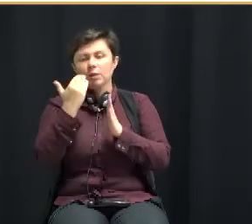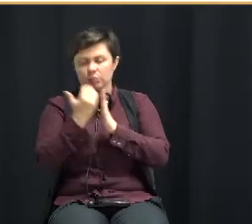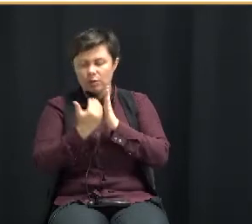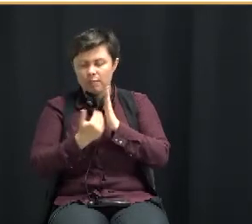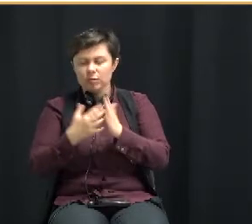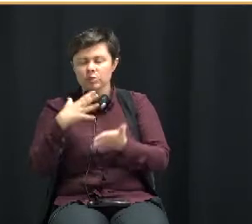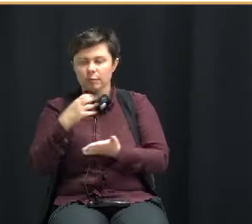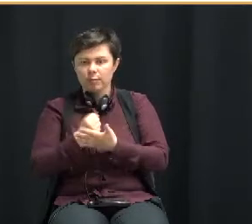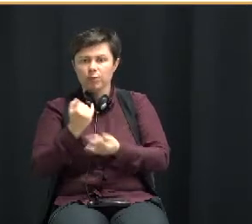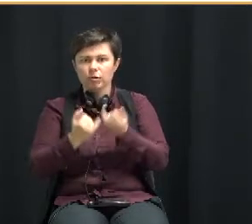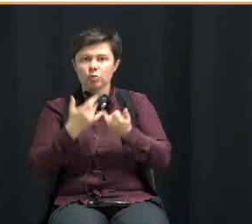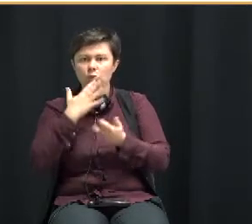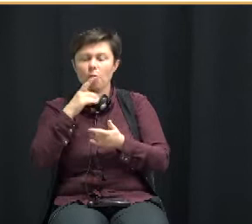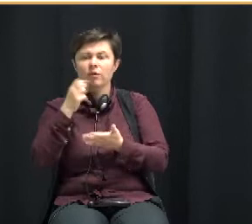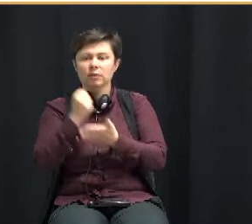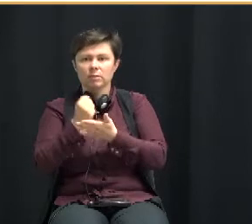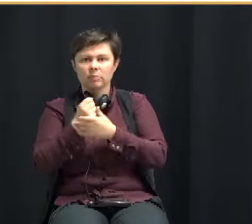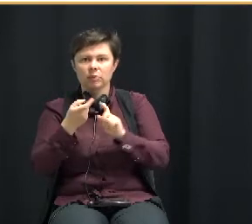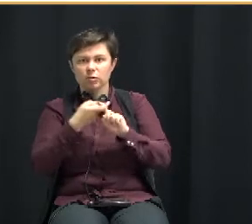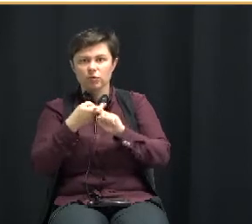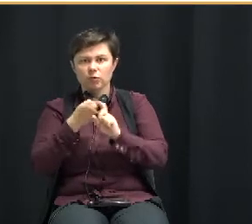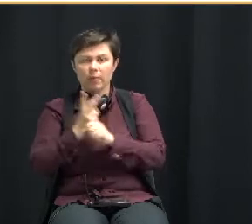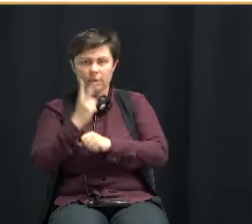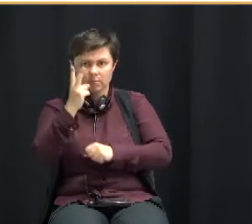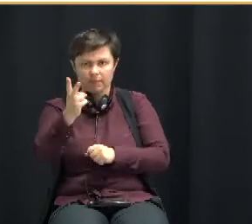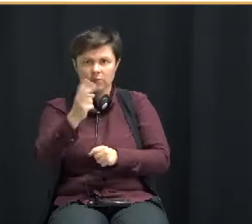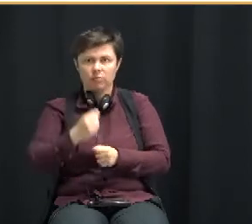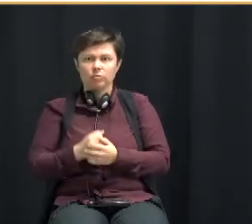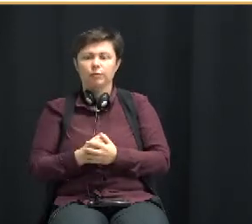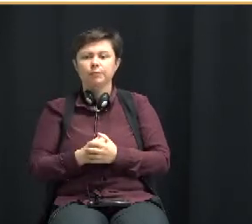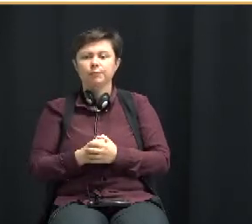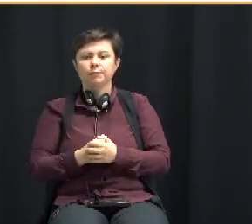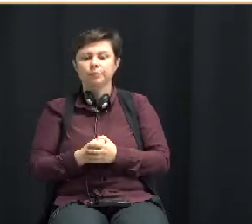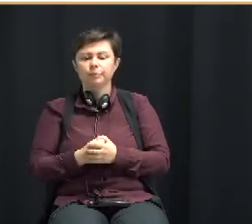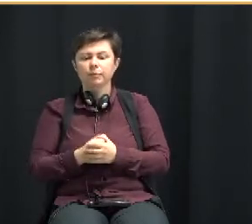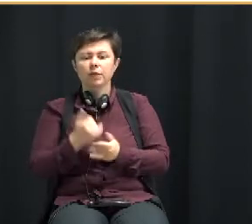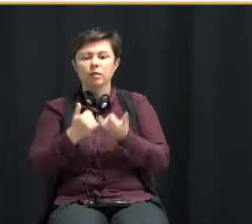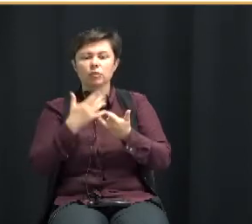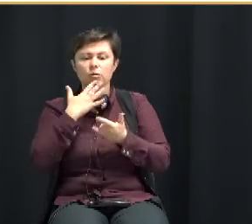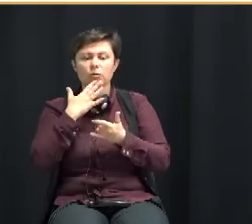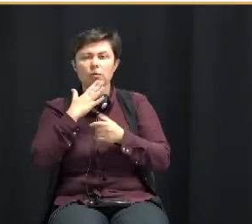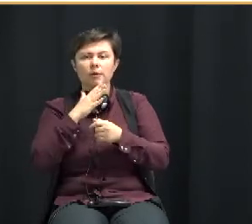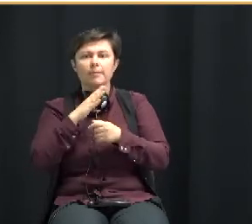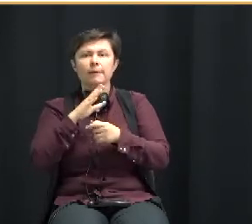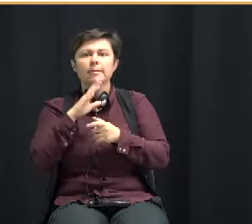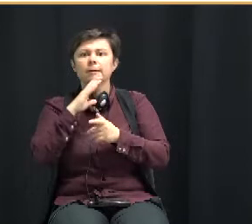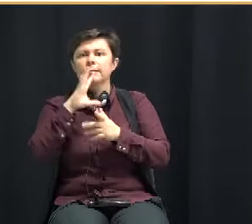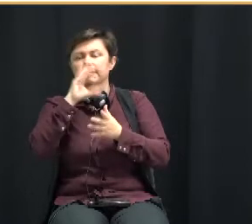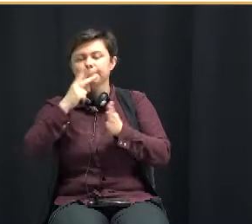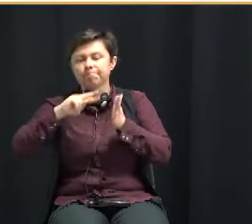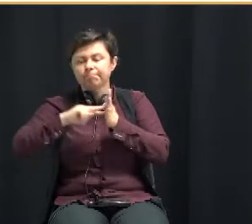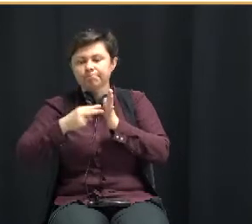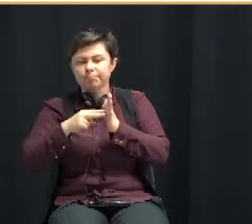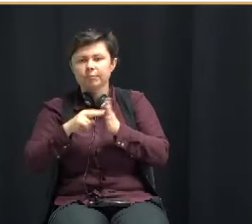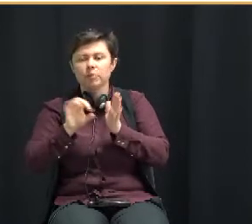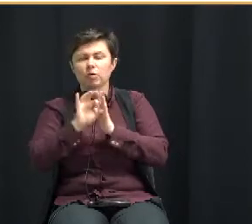and legal regulations in terms of accessibility in Poland. In terms of